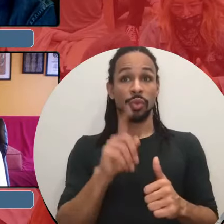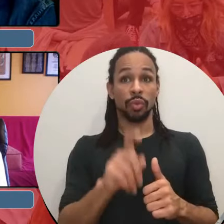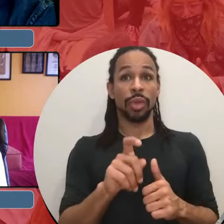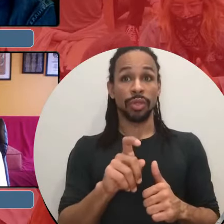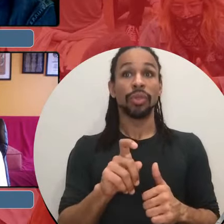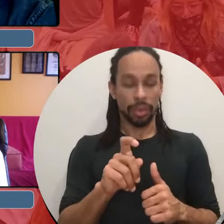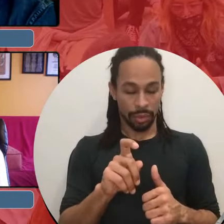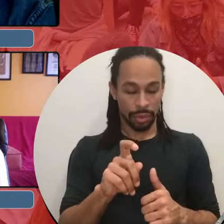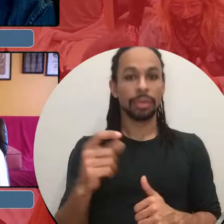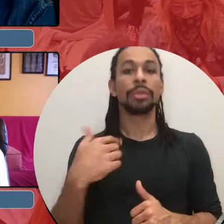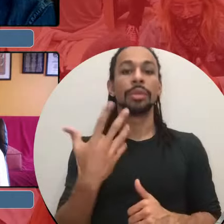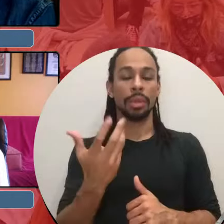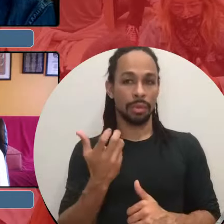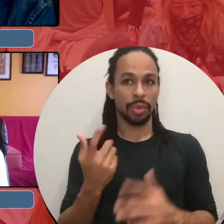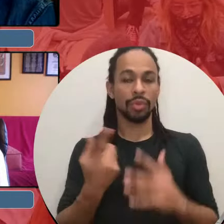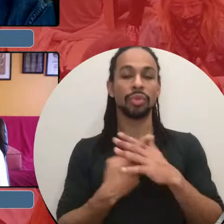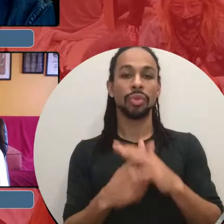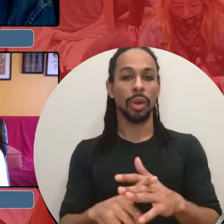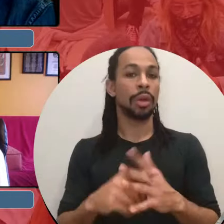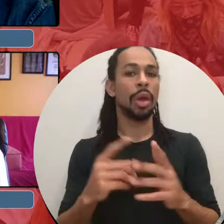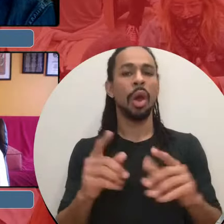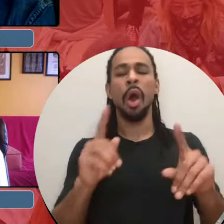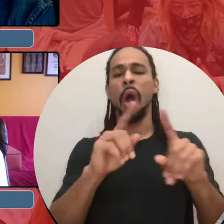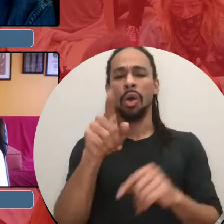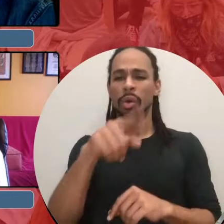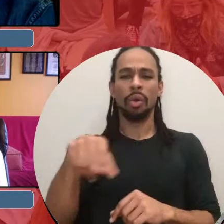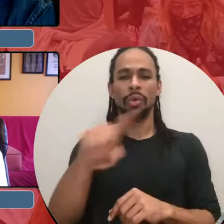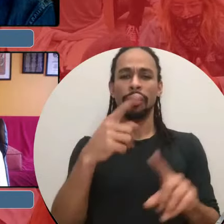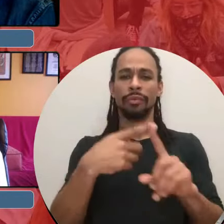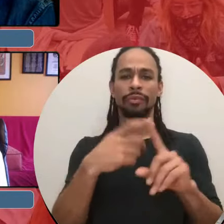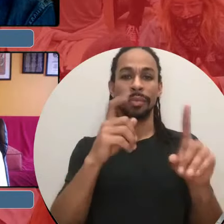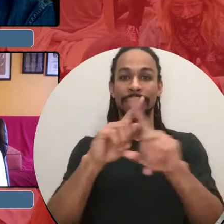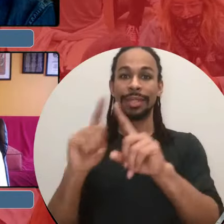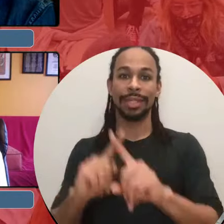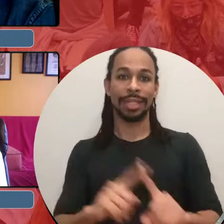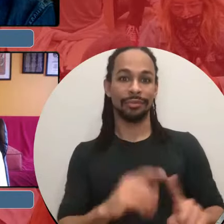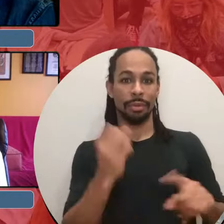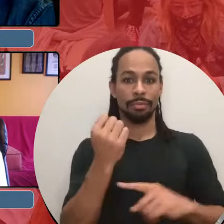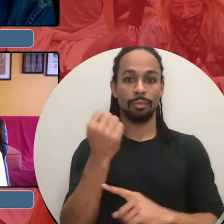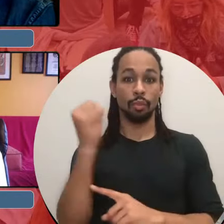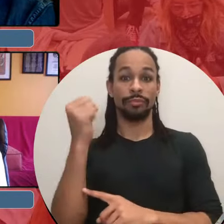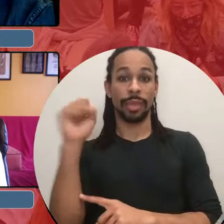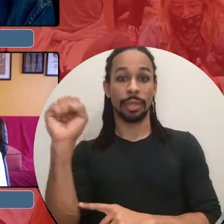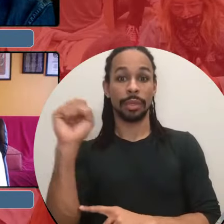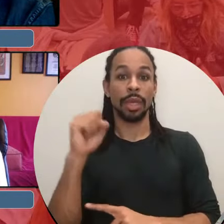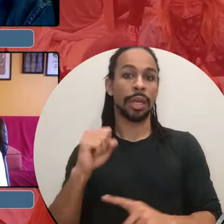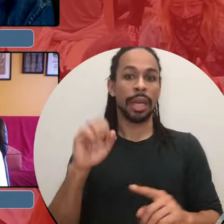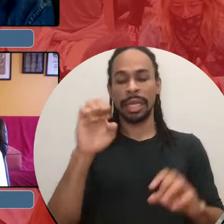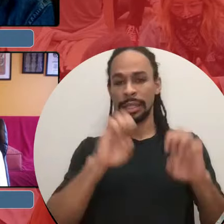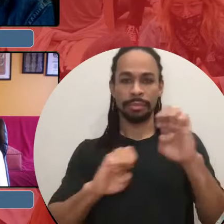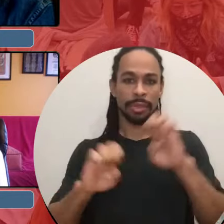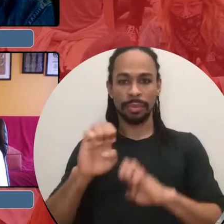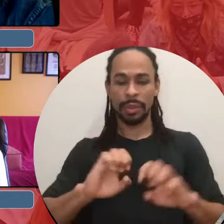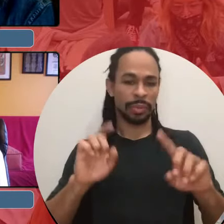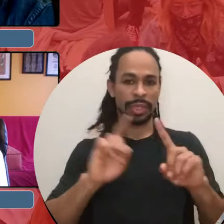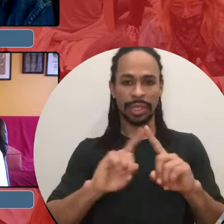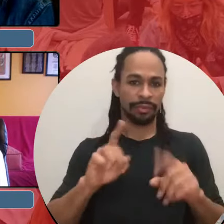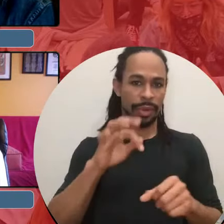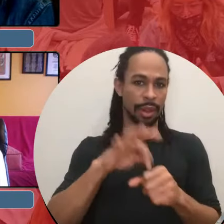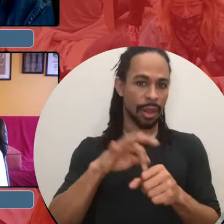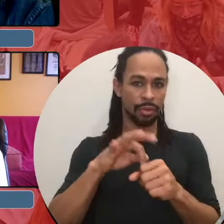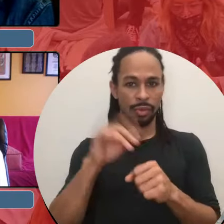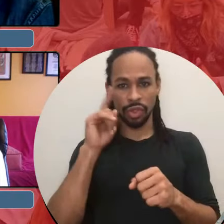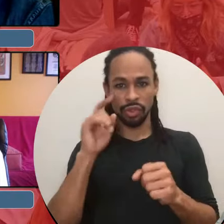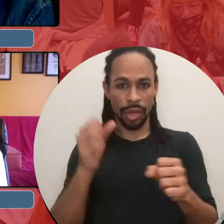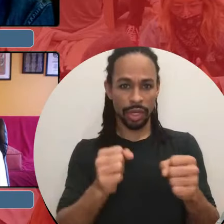is, all of you come from movements that have been experimenting with the combination of electoral strategies and mass organizing